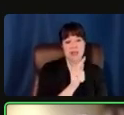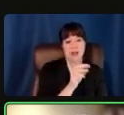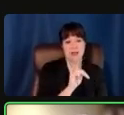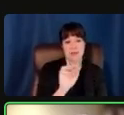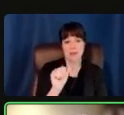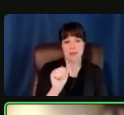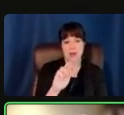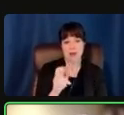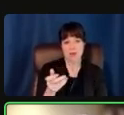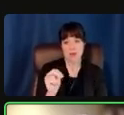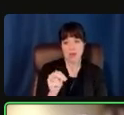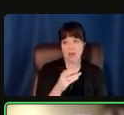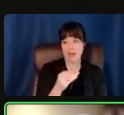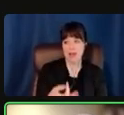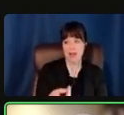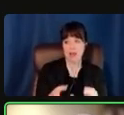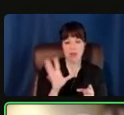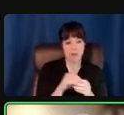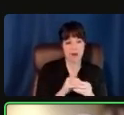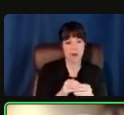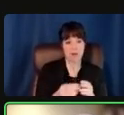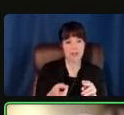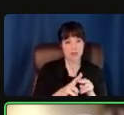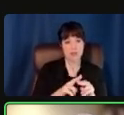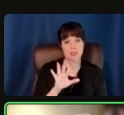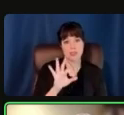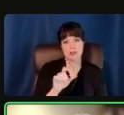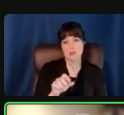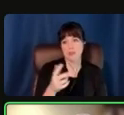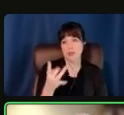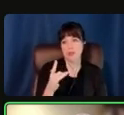of 9.18% in Salem-Polk.